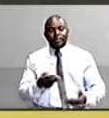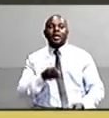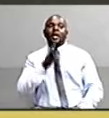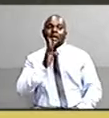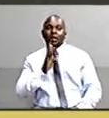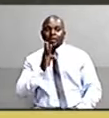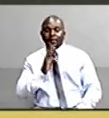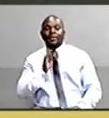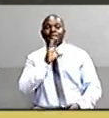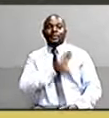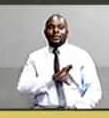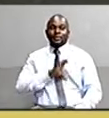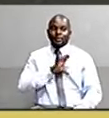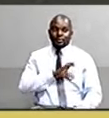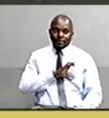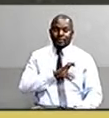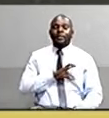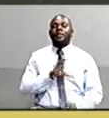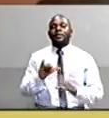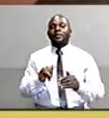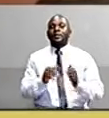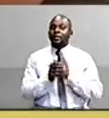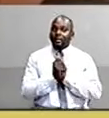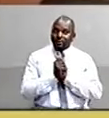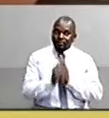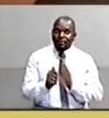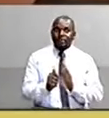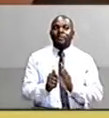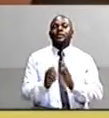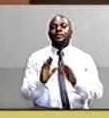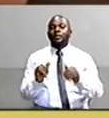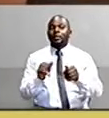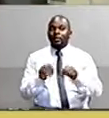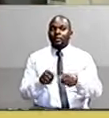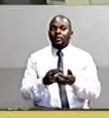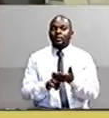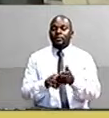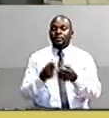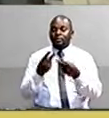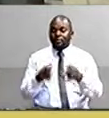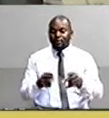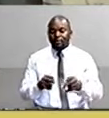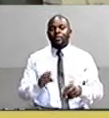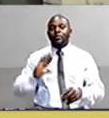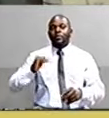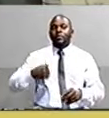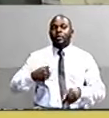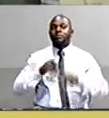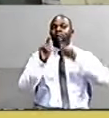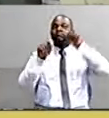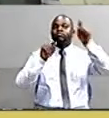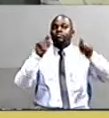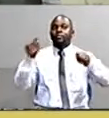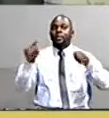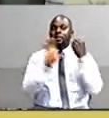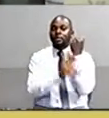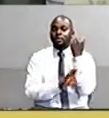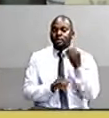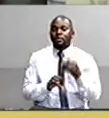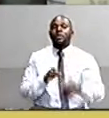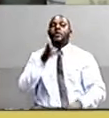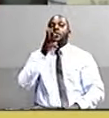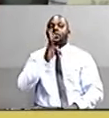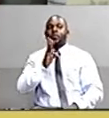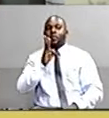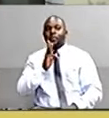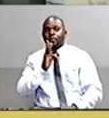in Canada and copying their expertise, which is now using to start SMEs for women across the country to start own wineries